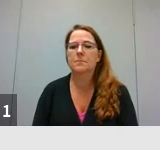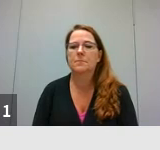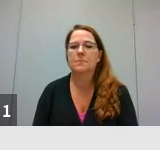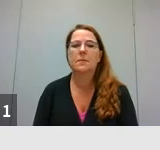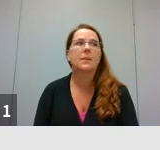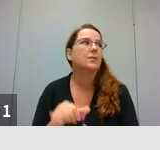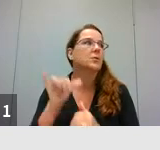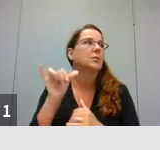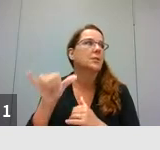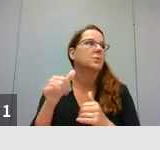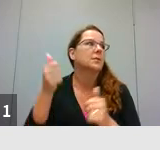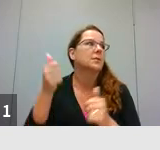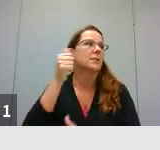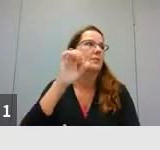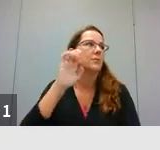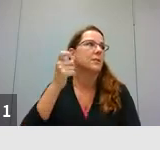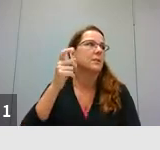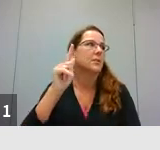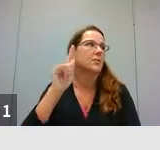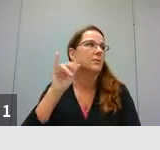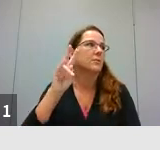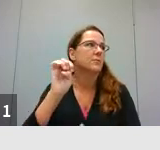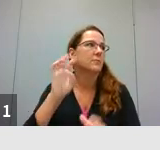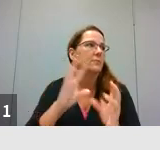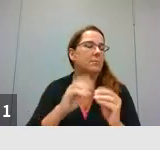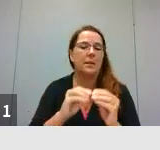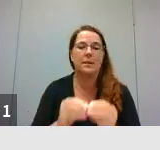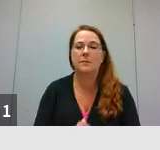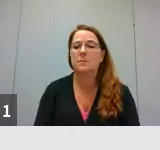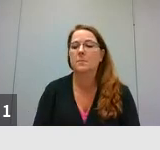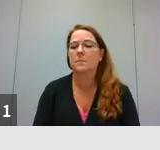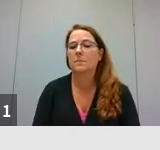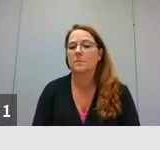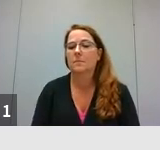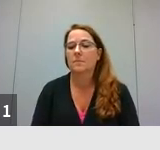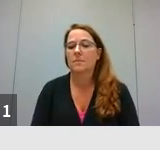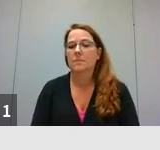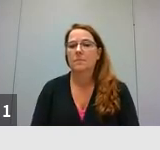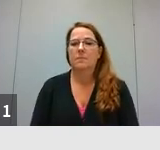Is she gonna stay for the? She said she was gonna stay for the executive. Okay.